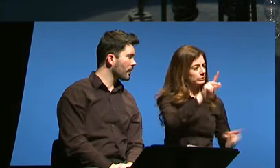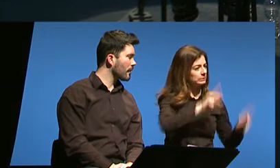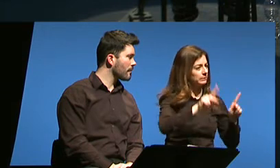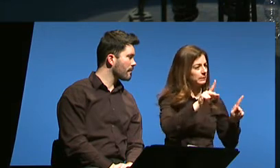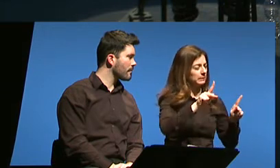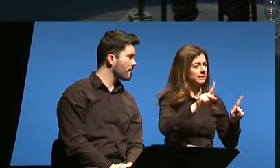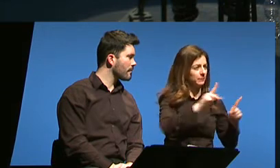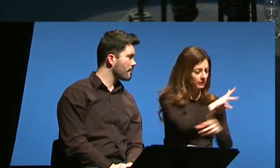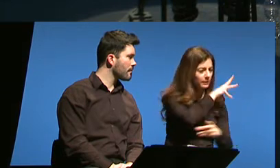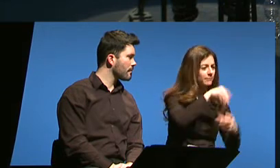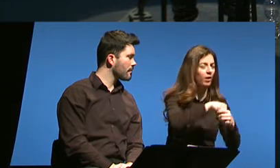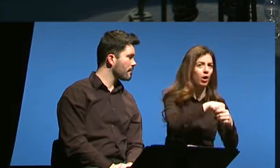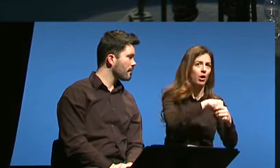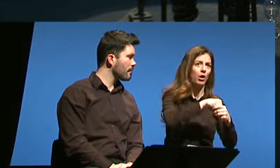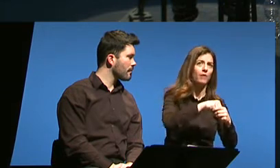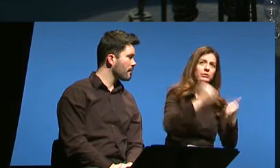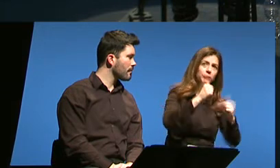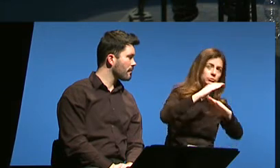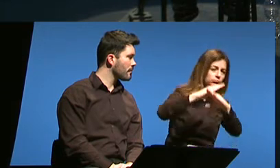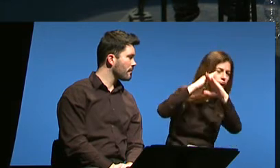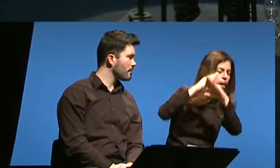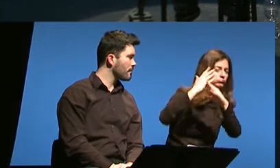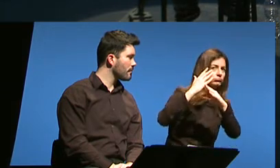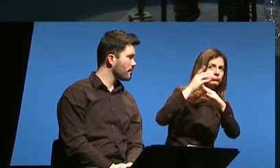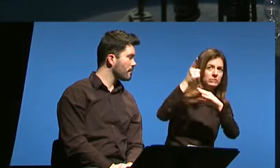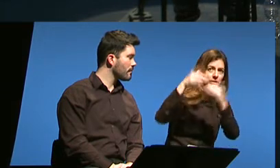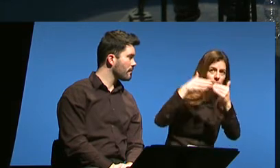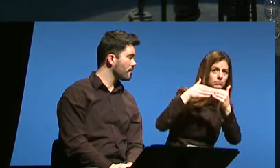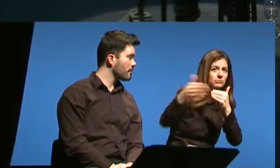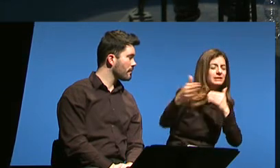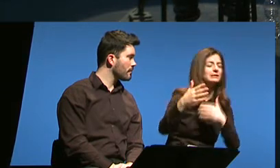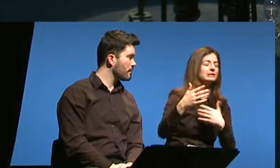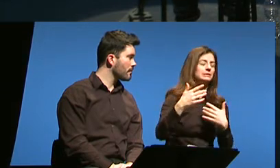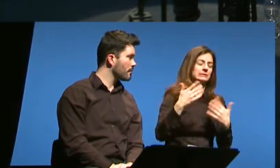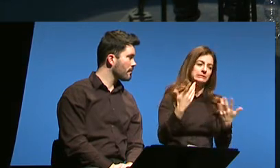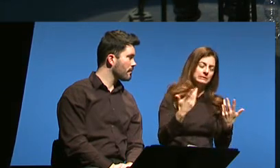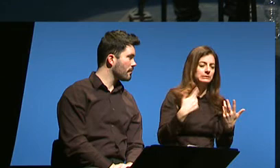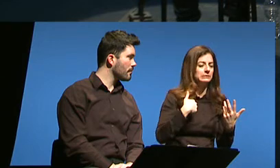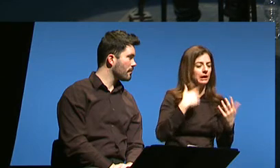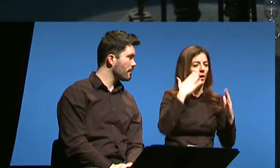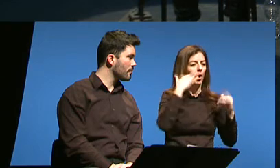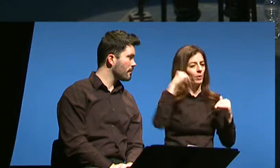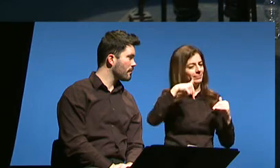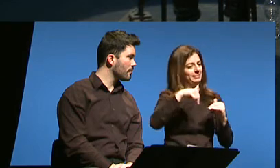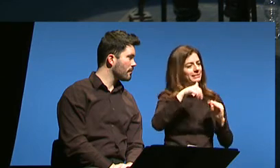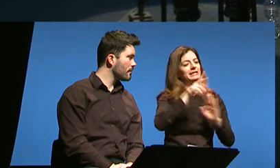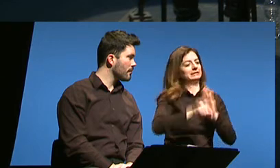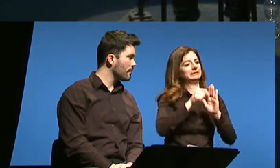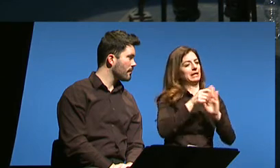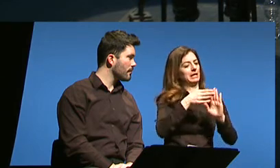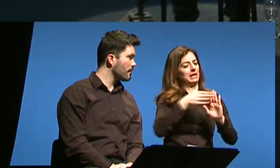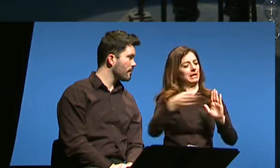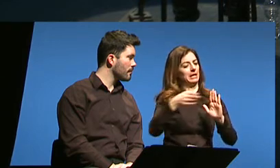it was important to be engaged. I hope this chapter in American history marks the beginning of solidarity between oppressed